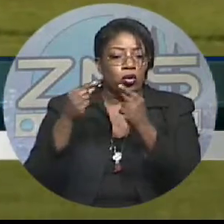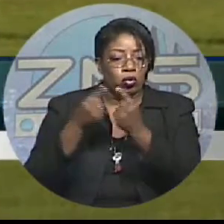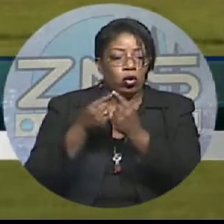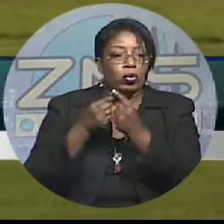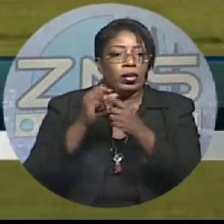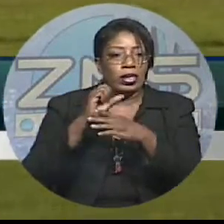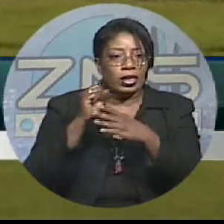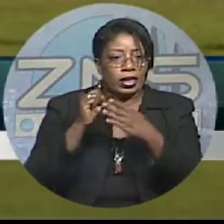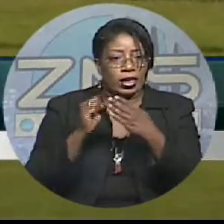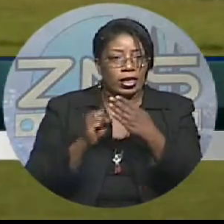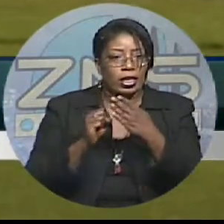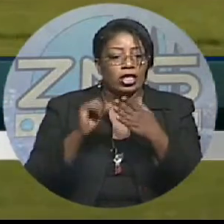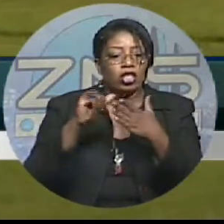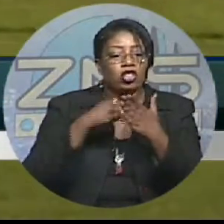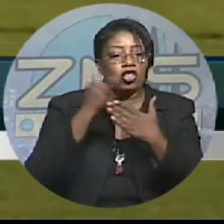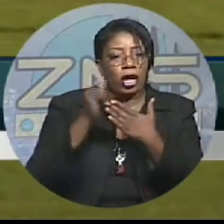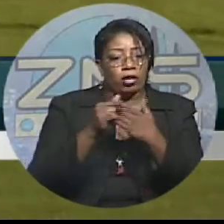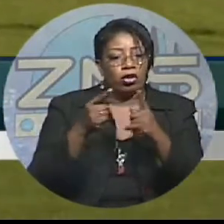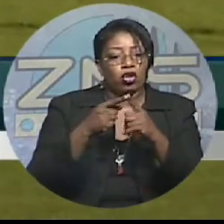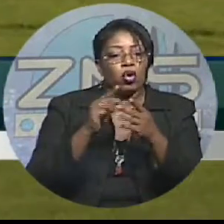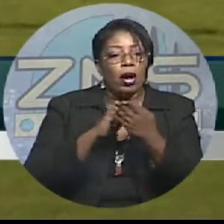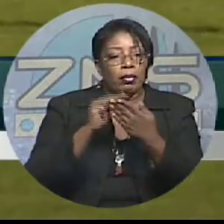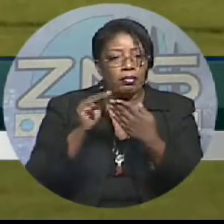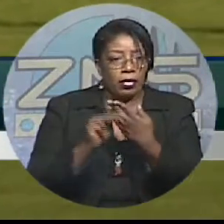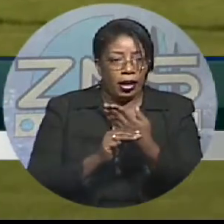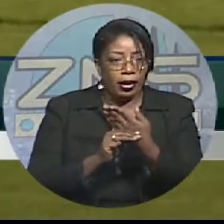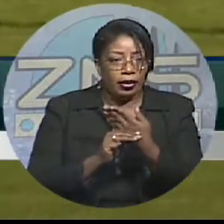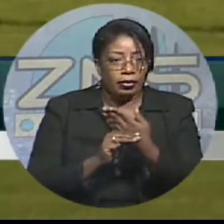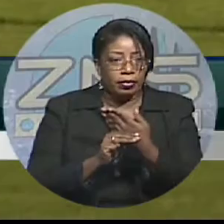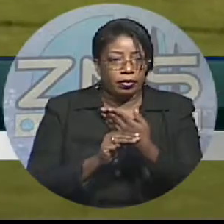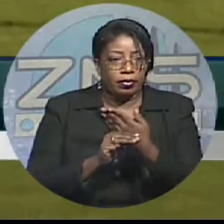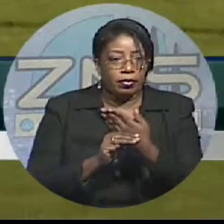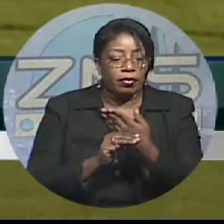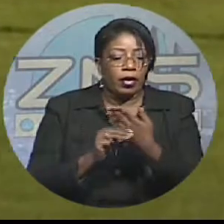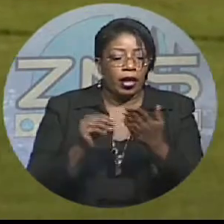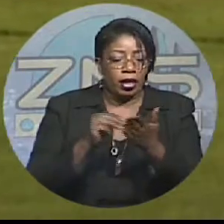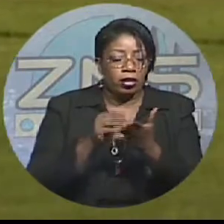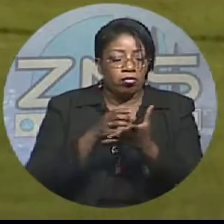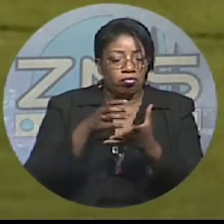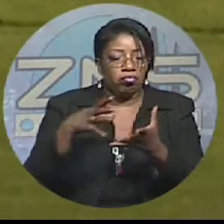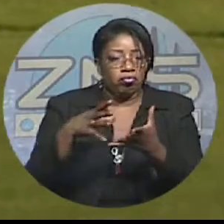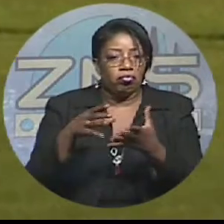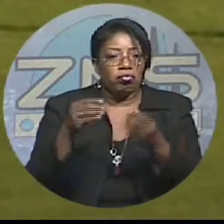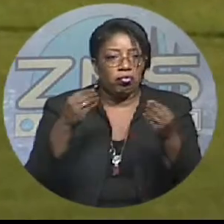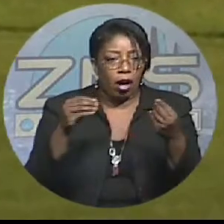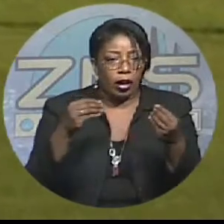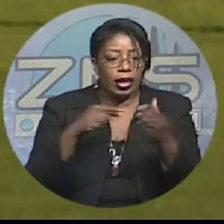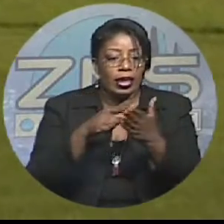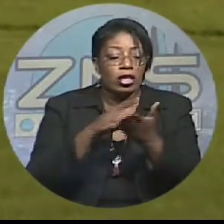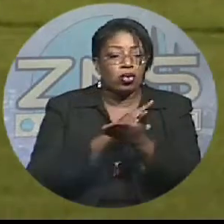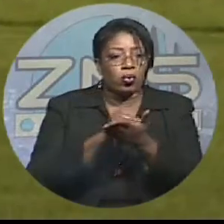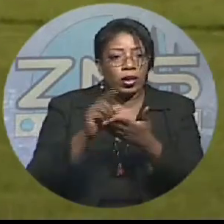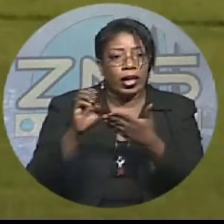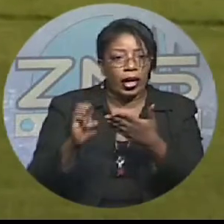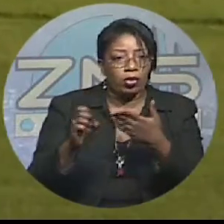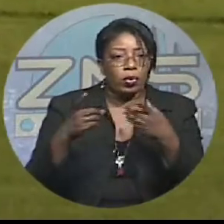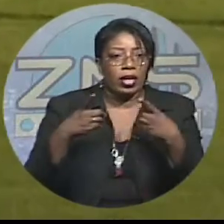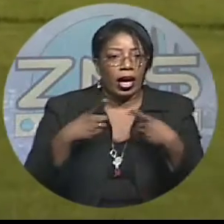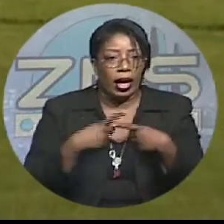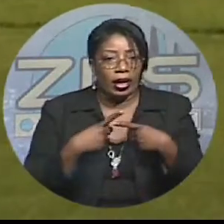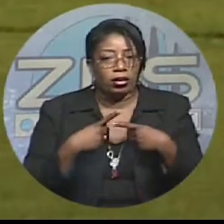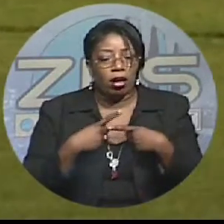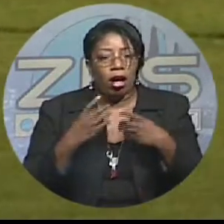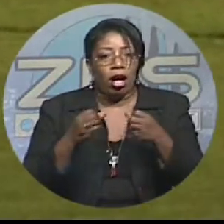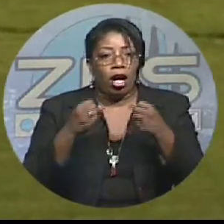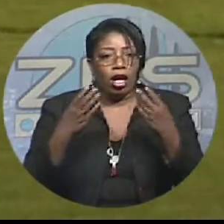is from sort of January through to May, and but it is a very lucrative market. And actually this weekend we have a